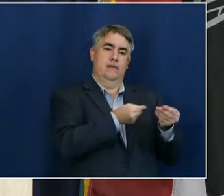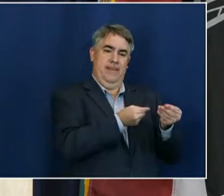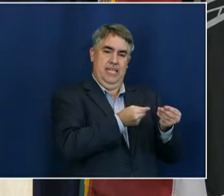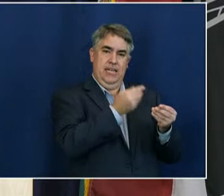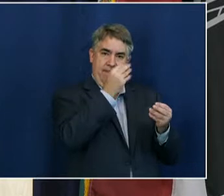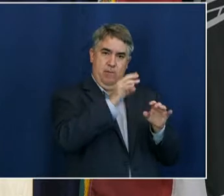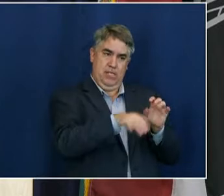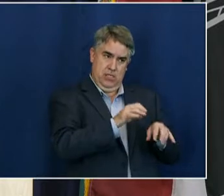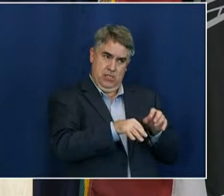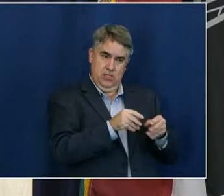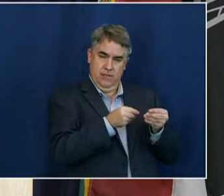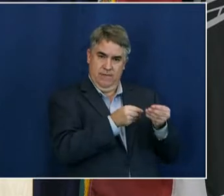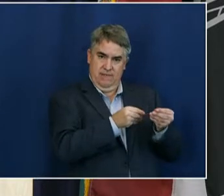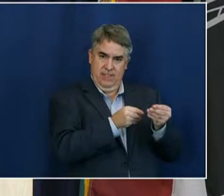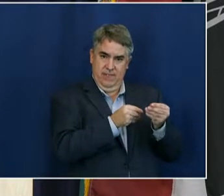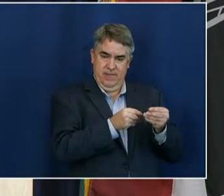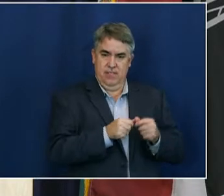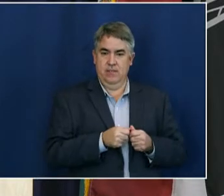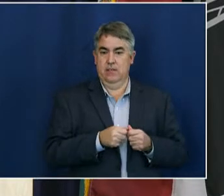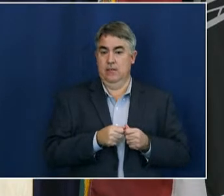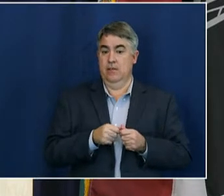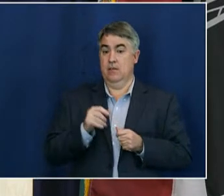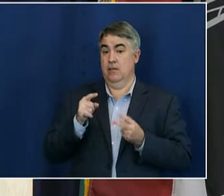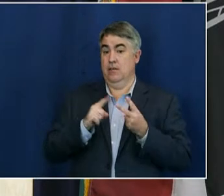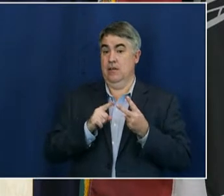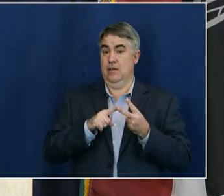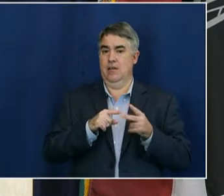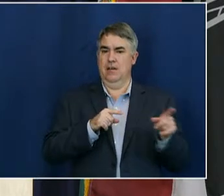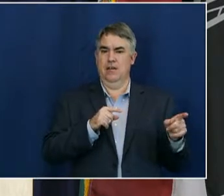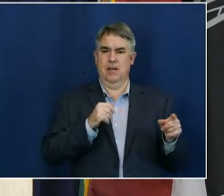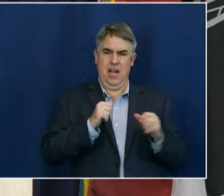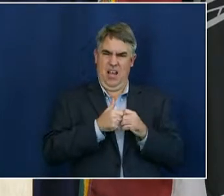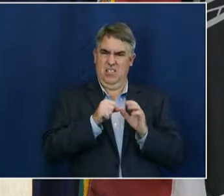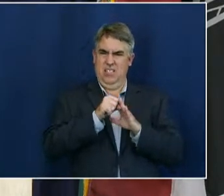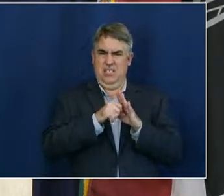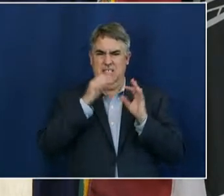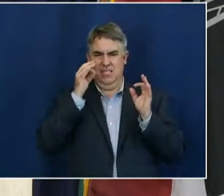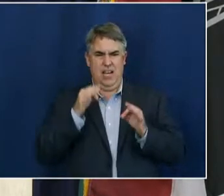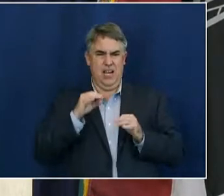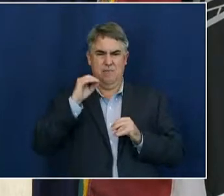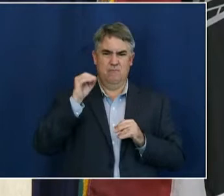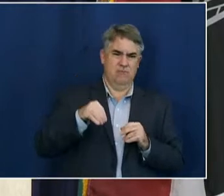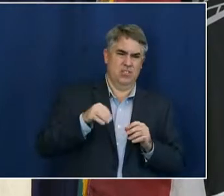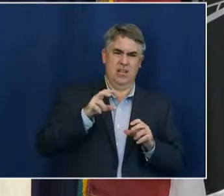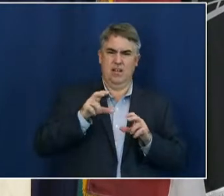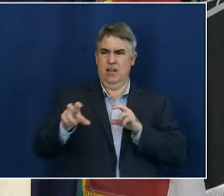the state is making their allocation criteria, you would really need to ask the state that question. Dr. Wooten.